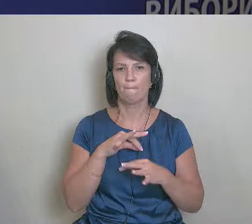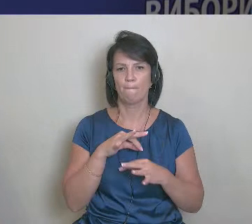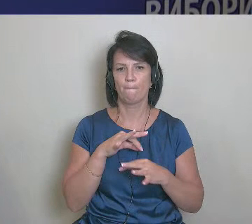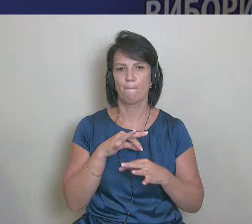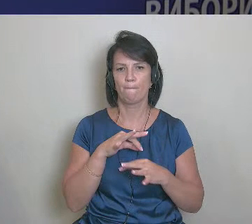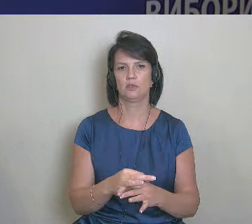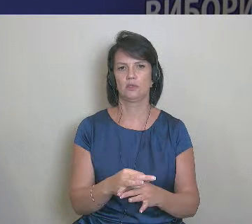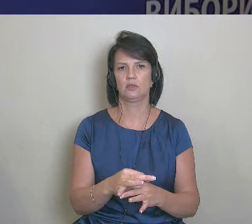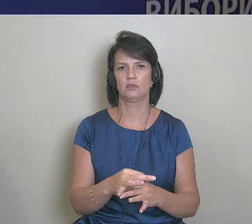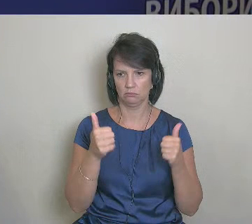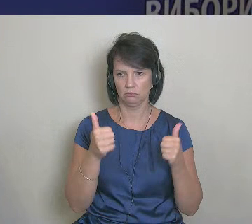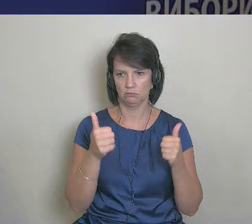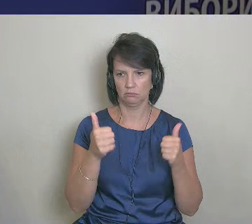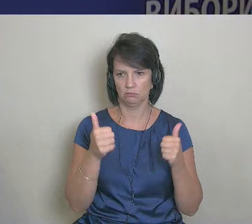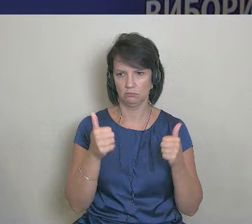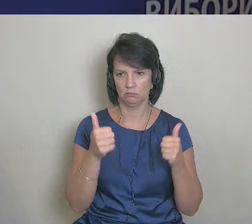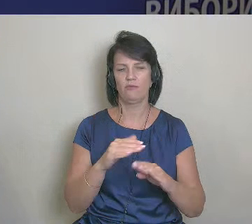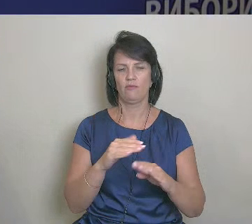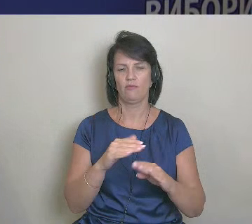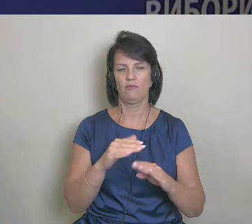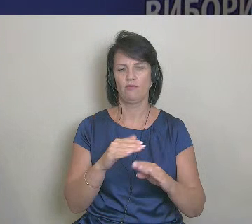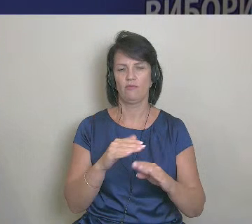can have